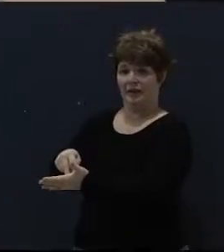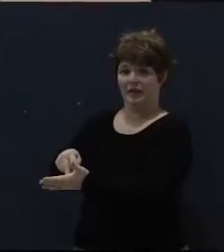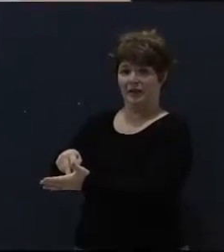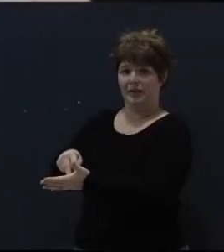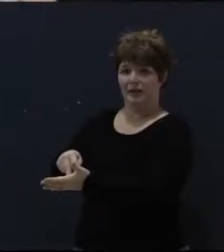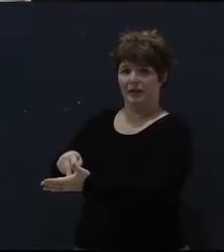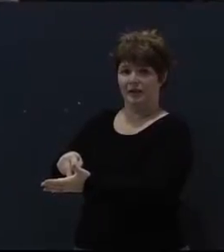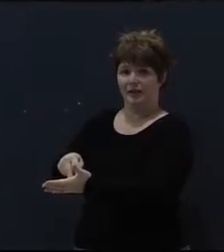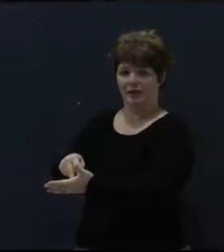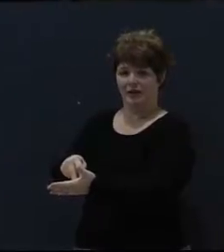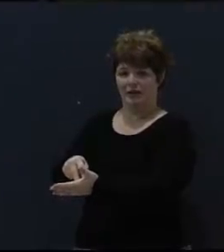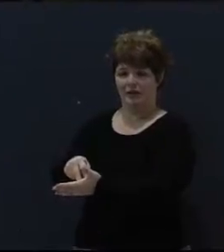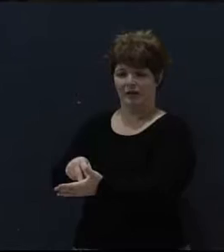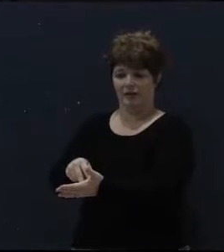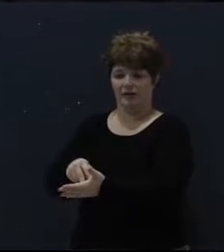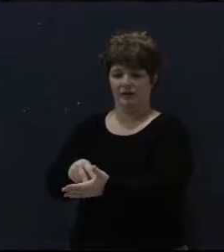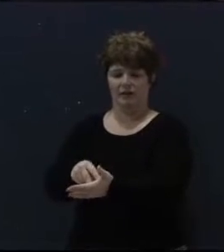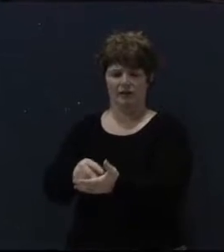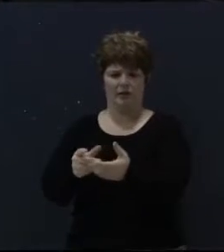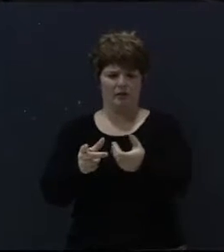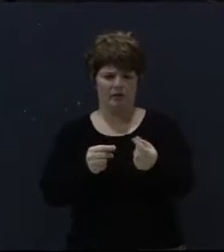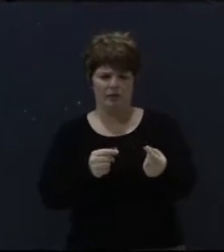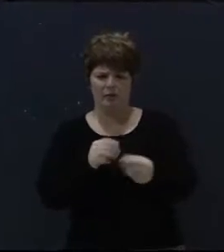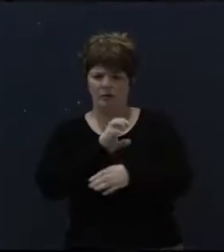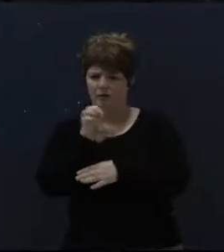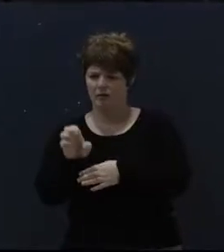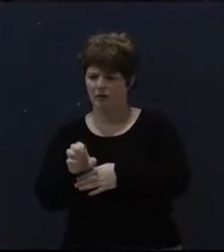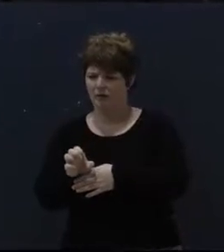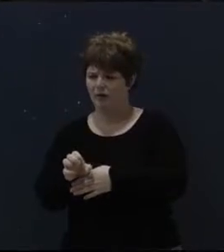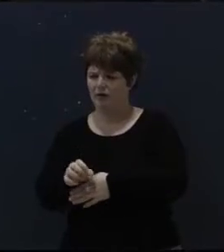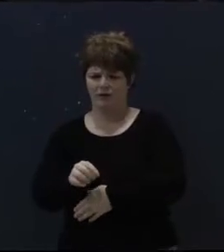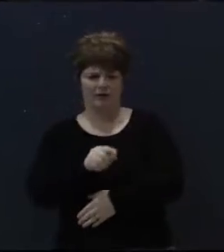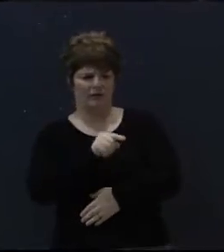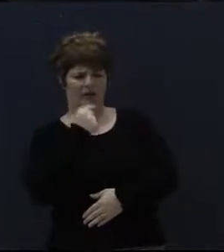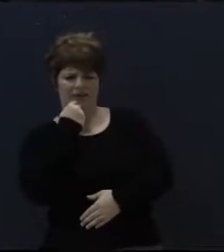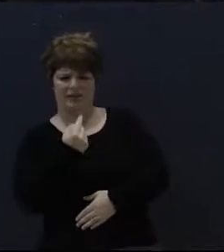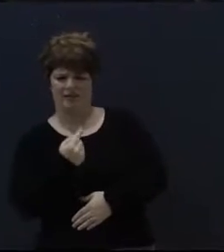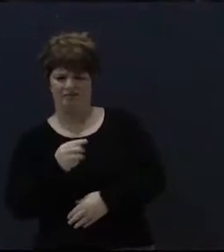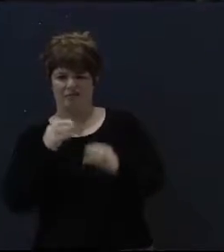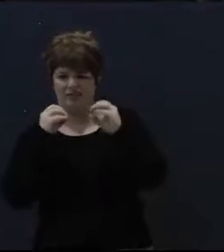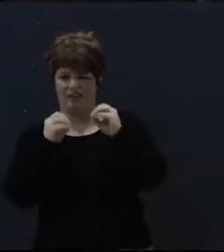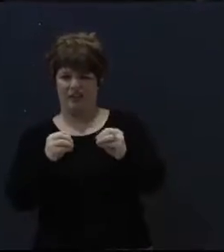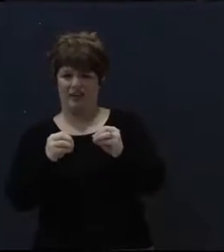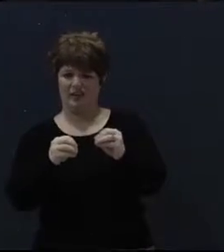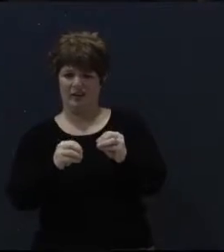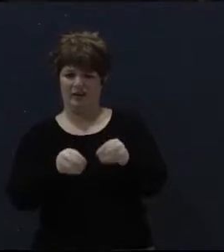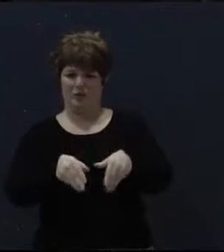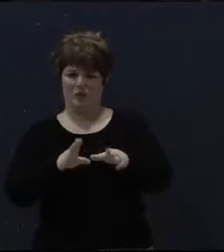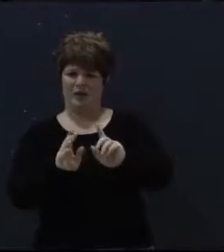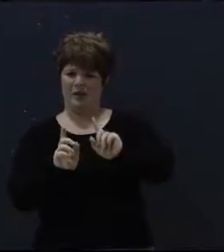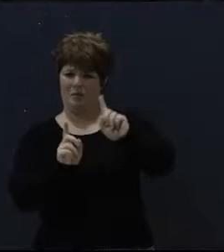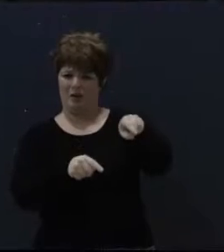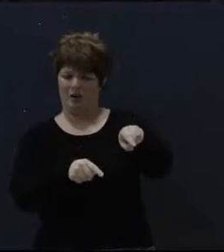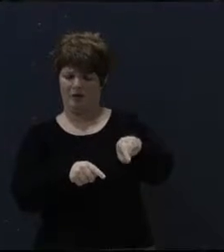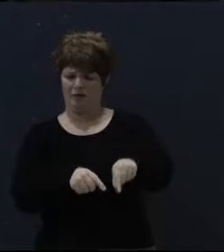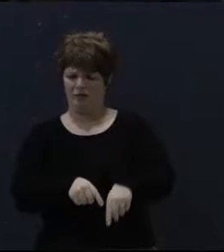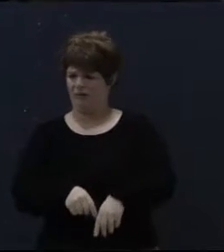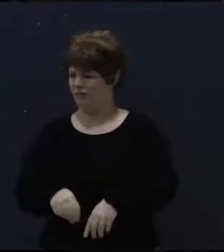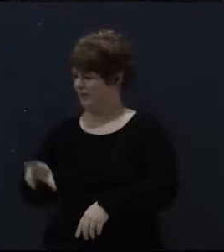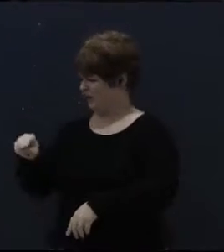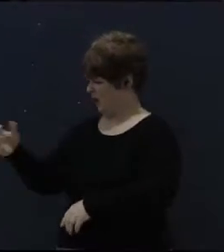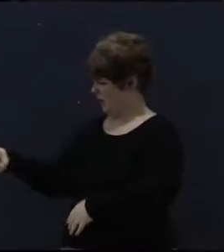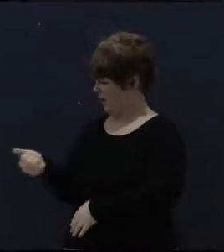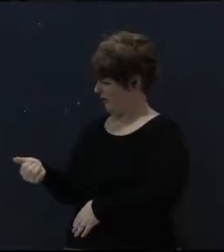and I said, what do you do at the end? He said, we don't do anything. We just let them go. I said, you don't have no invitation? He said, not